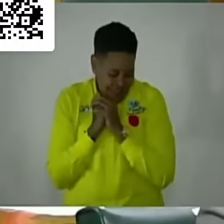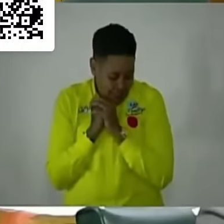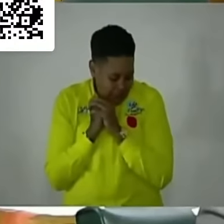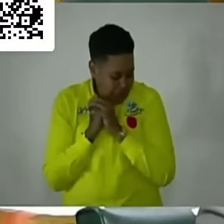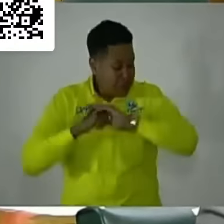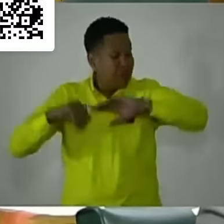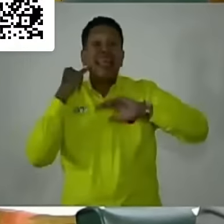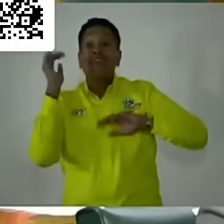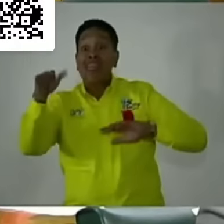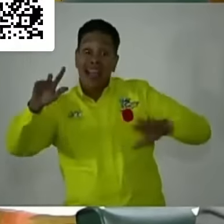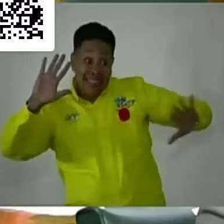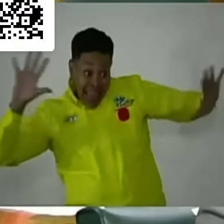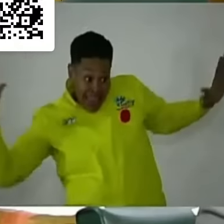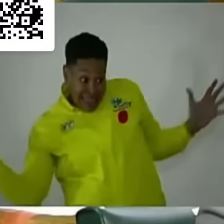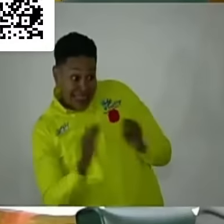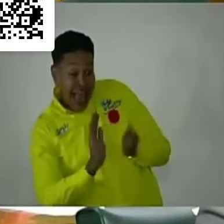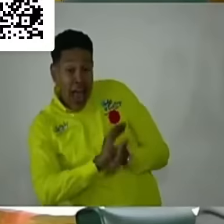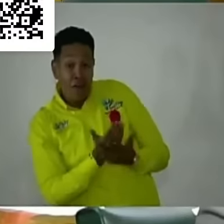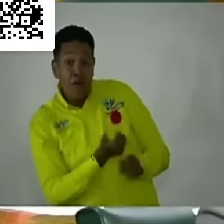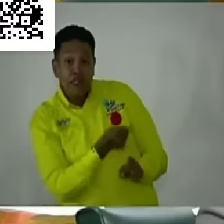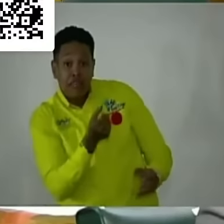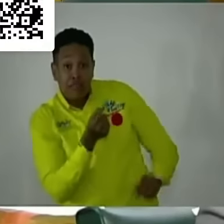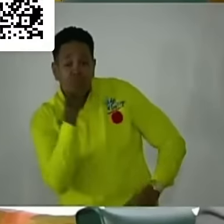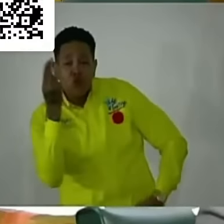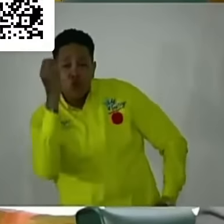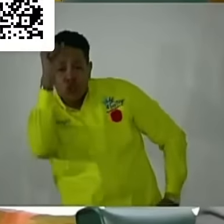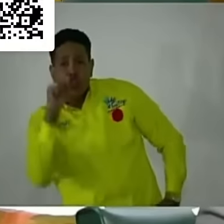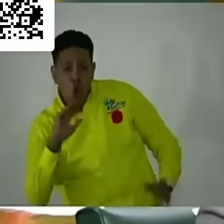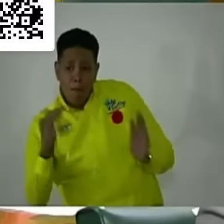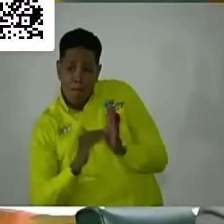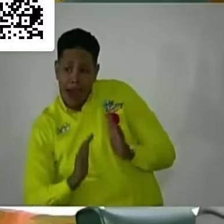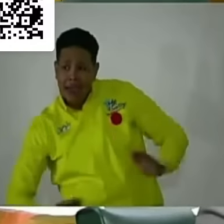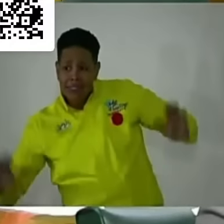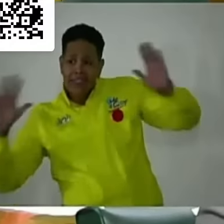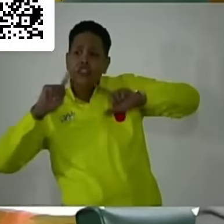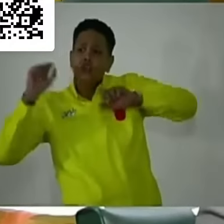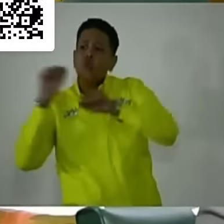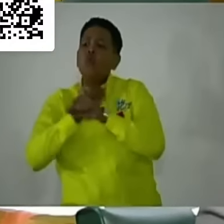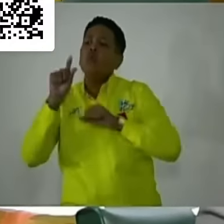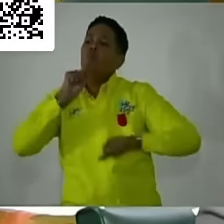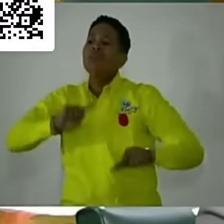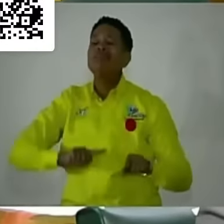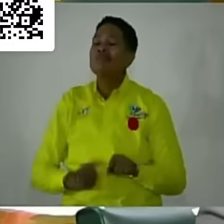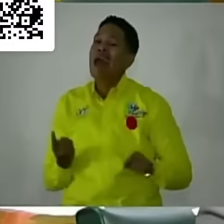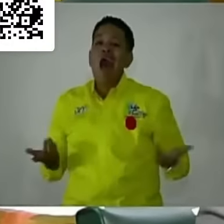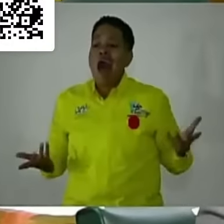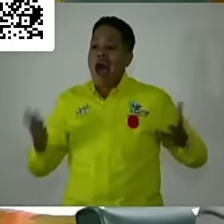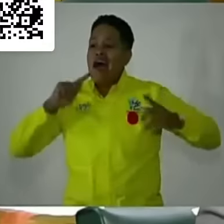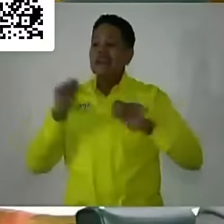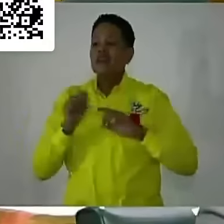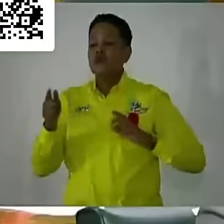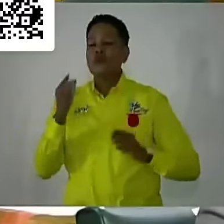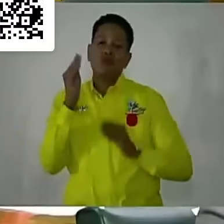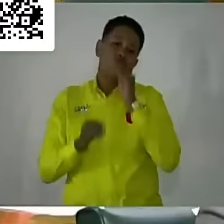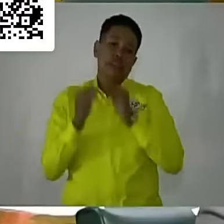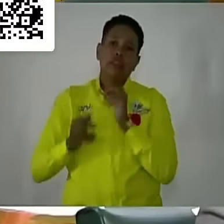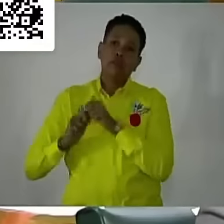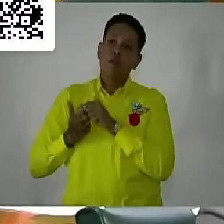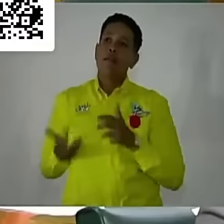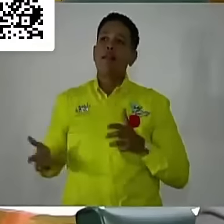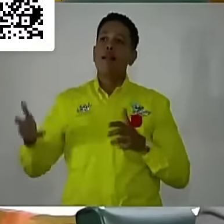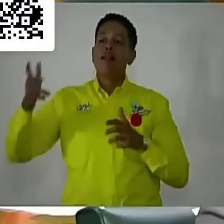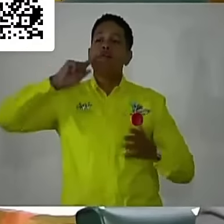If that entire amount was used in South Manchester, it wouldn't begin to dent the